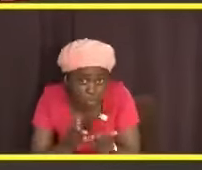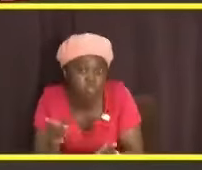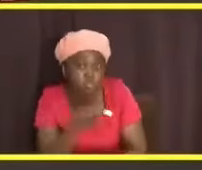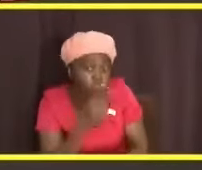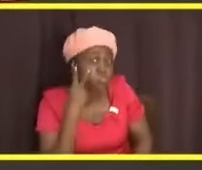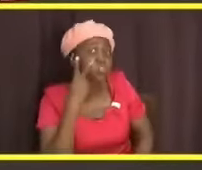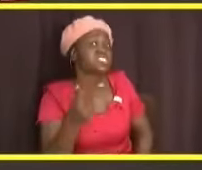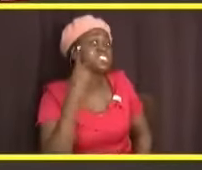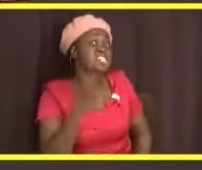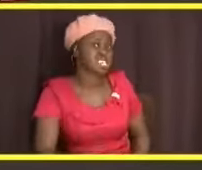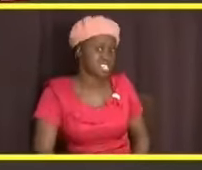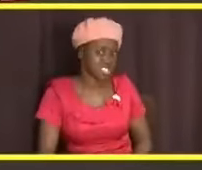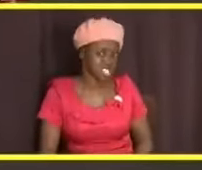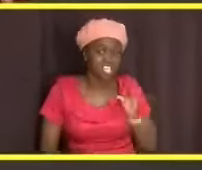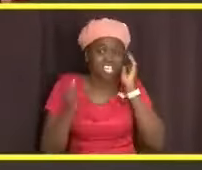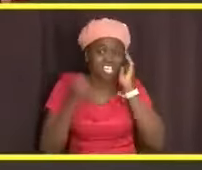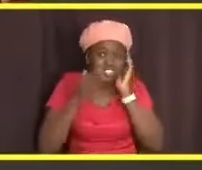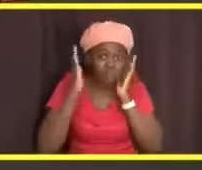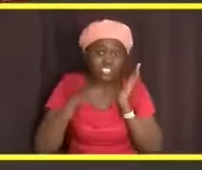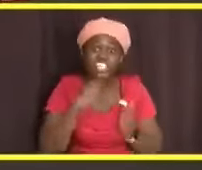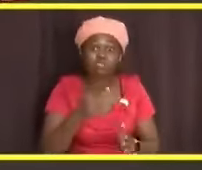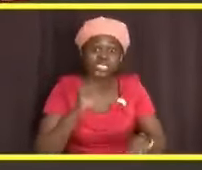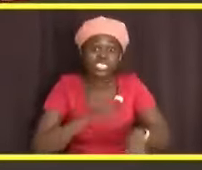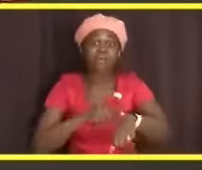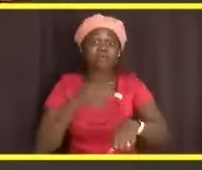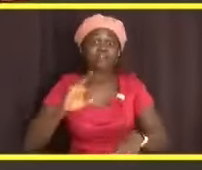It will tell you that during the Second World War,